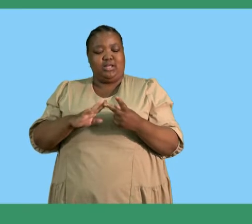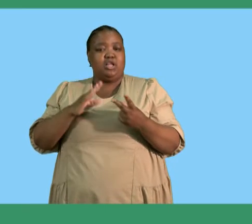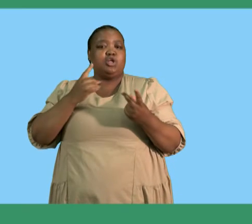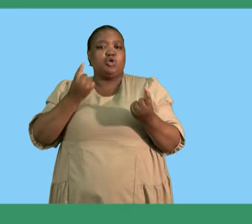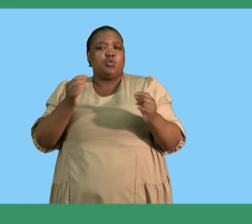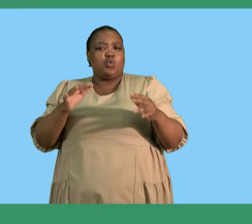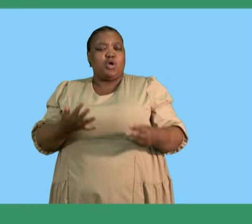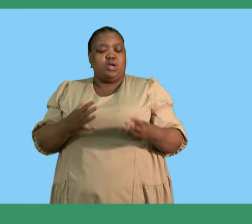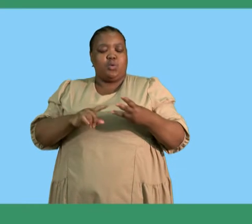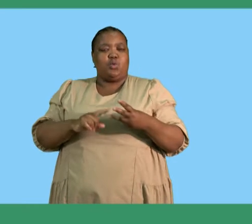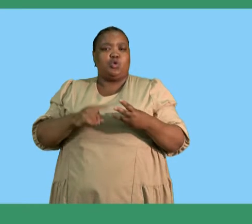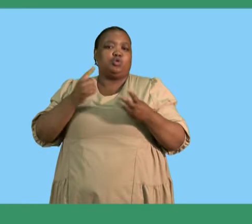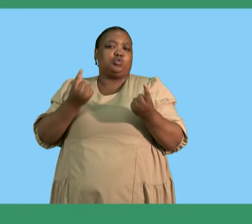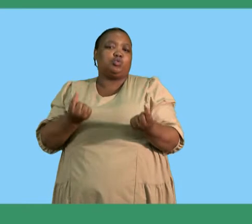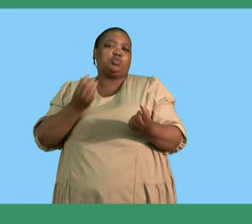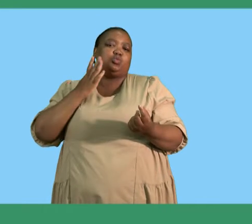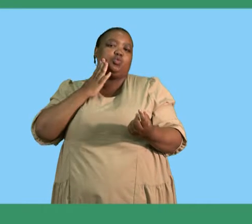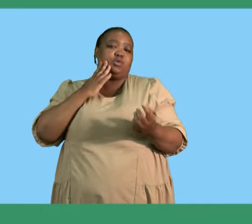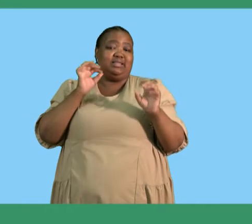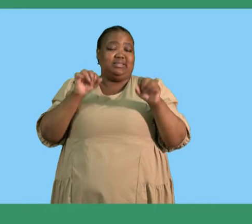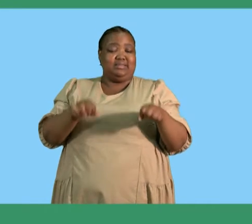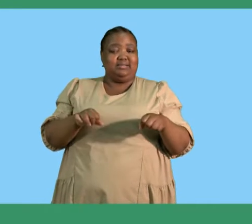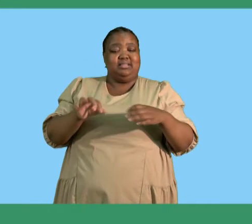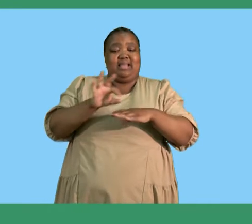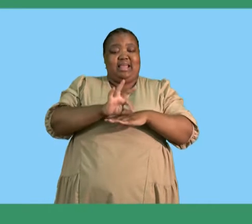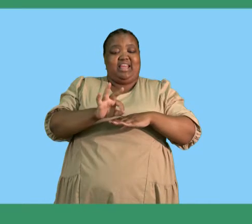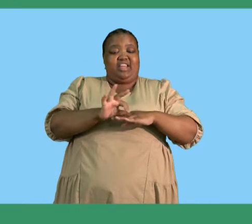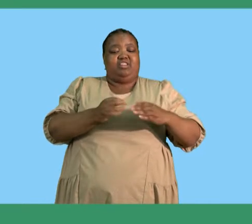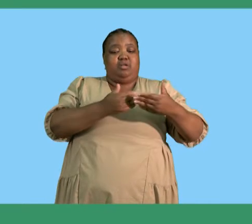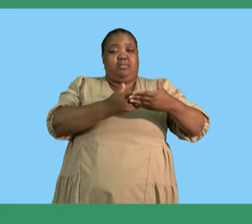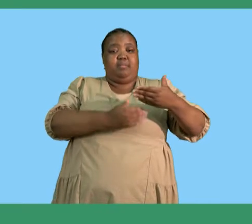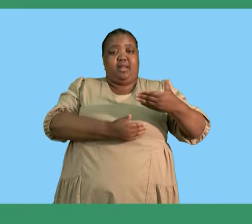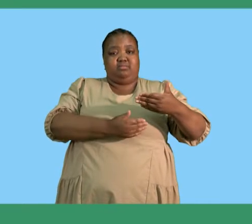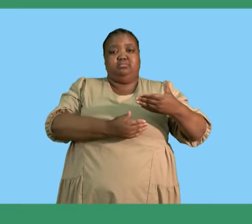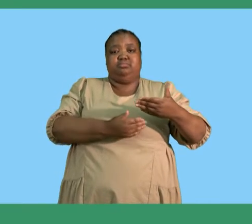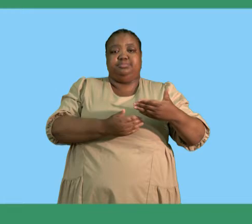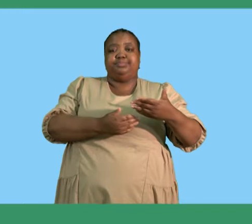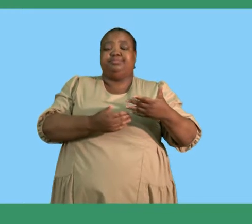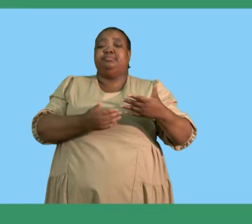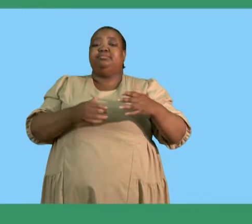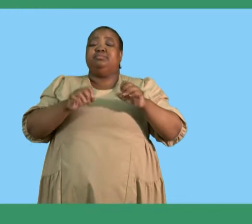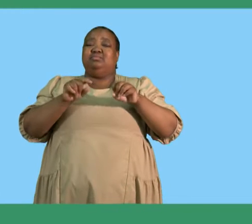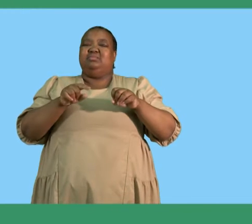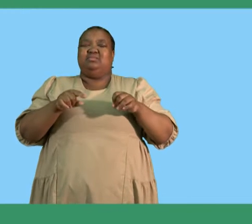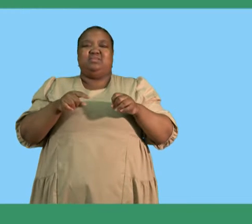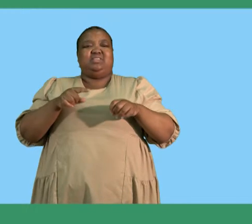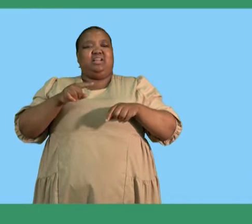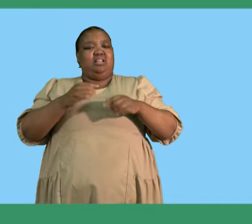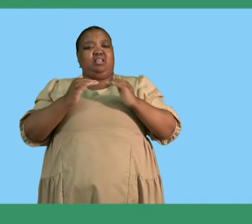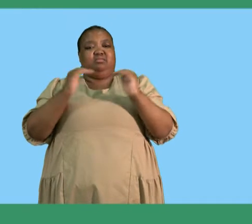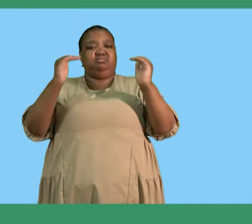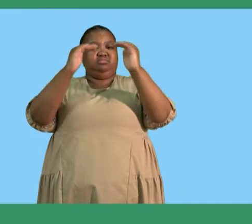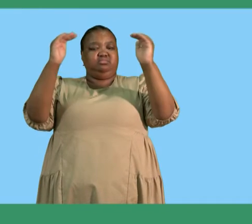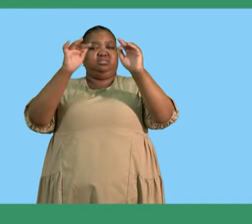Then, when you are having an action plan, there are different stages that you are going to go through. Now remember that this is just